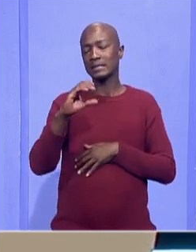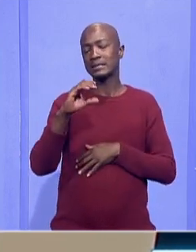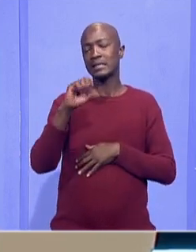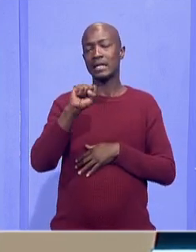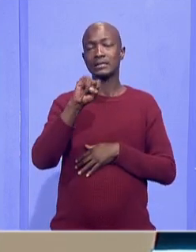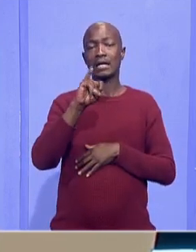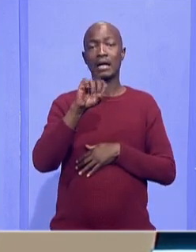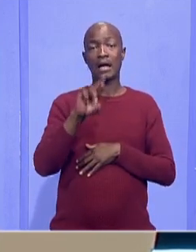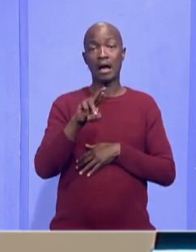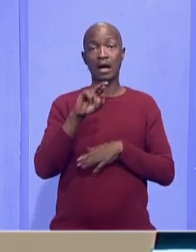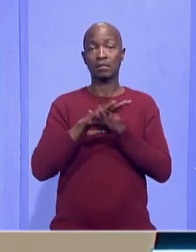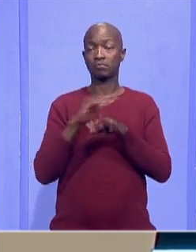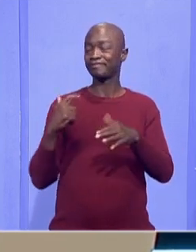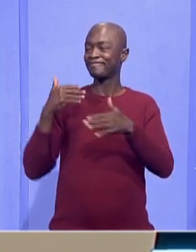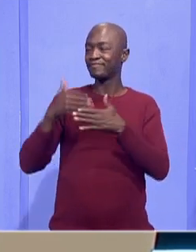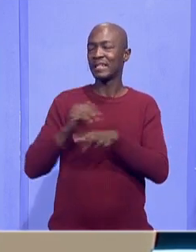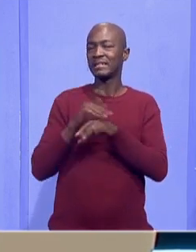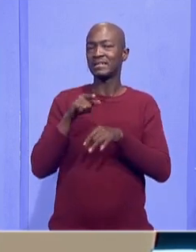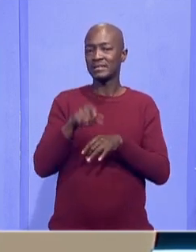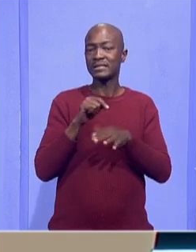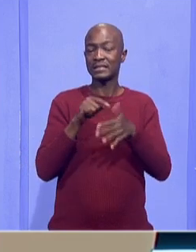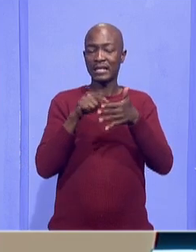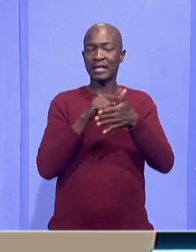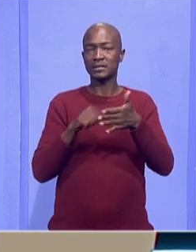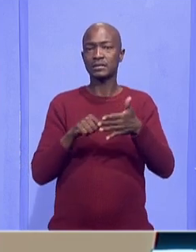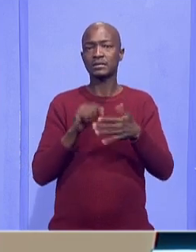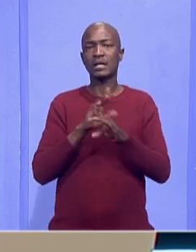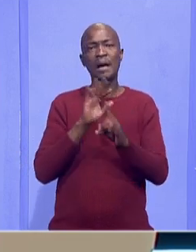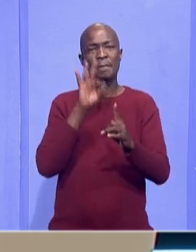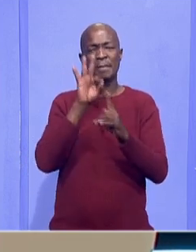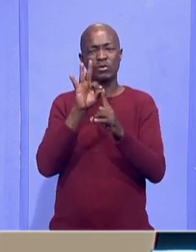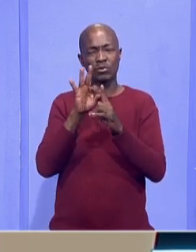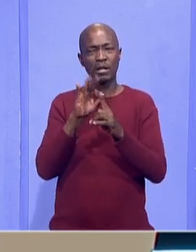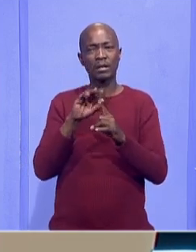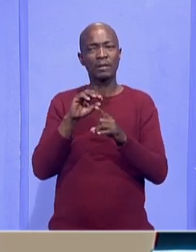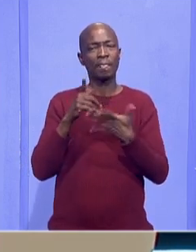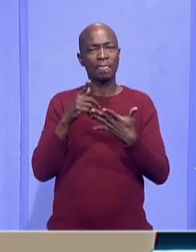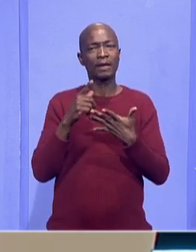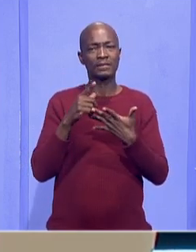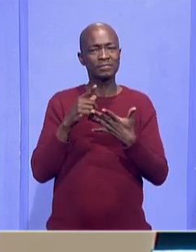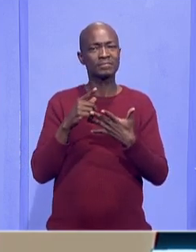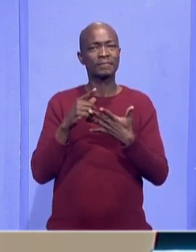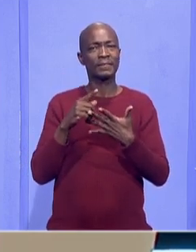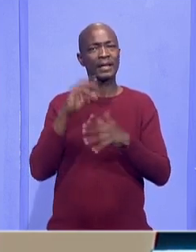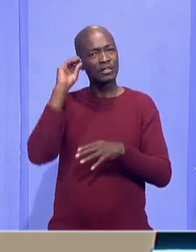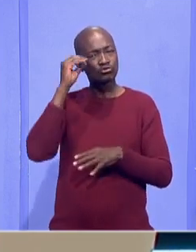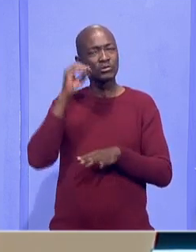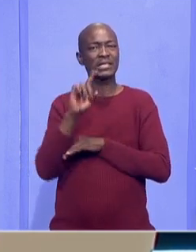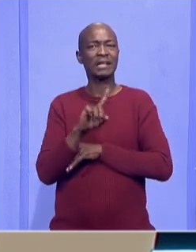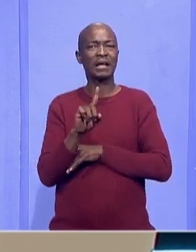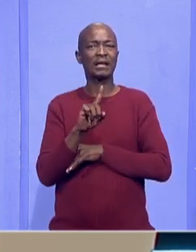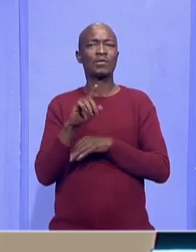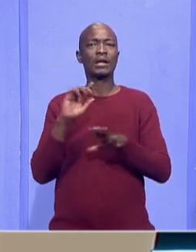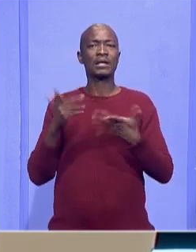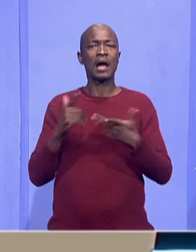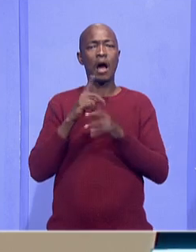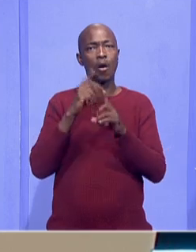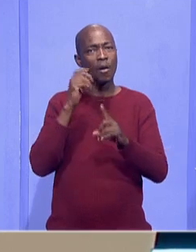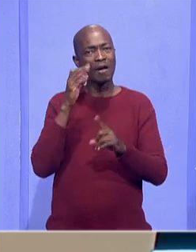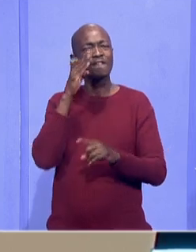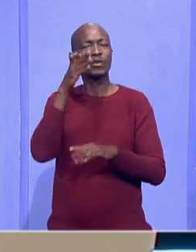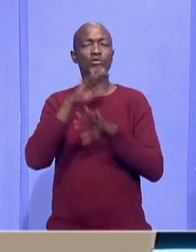far as this election is concerned. I'm particularly interested in the election prediction model and how that particularly